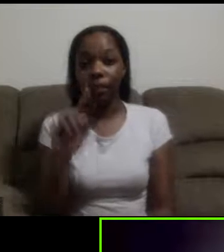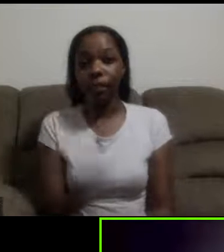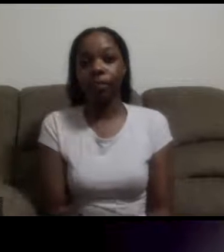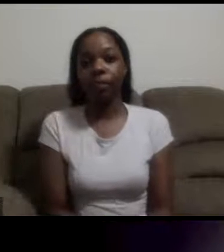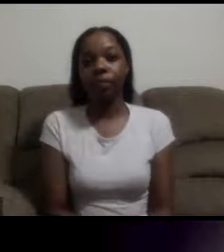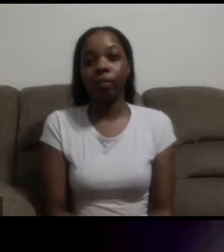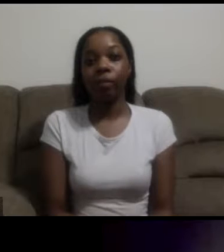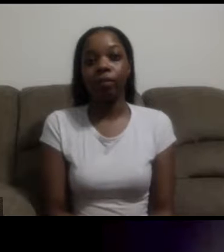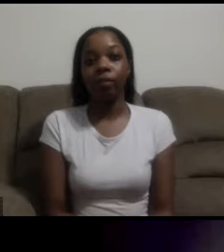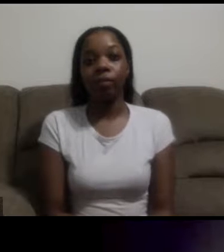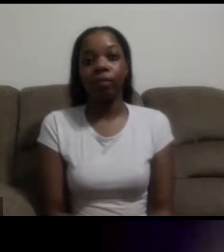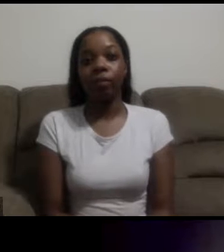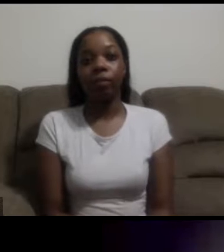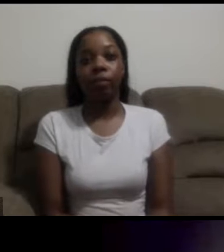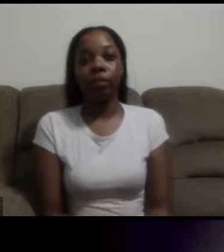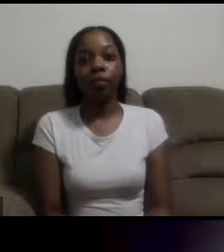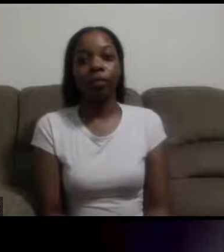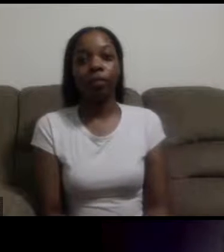Yep, doing it now.